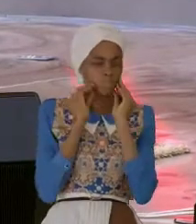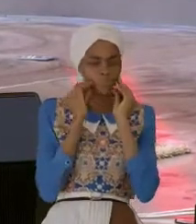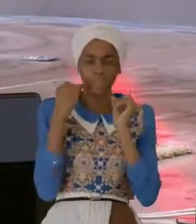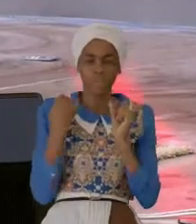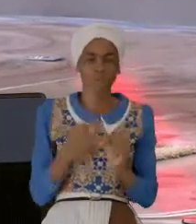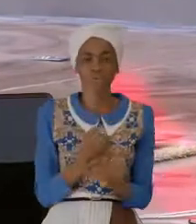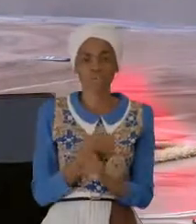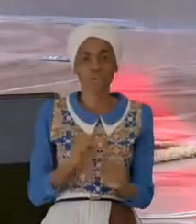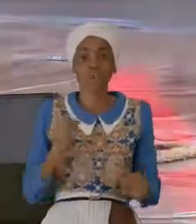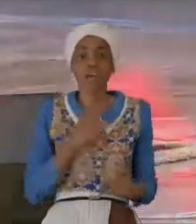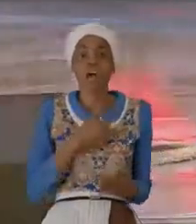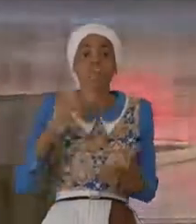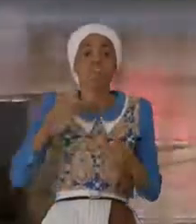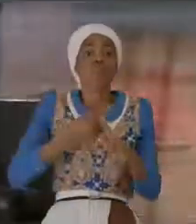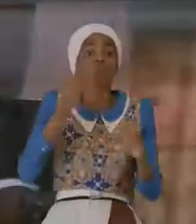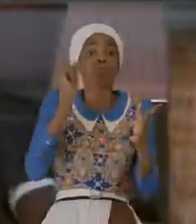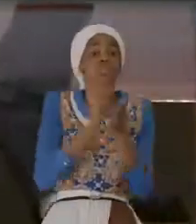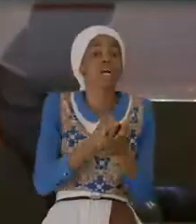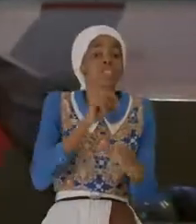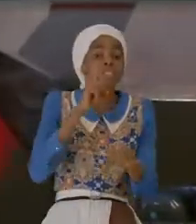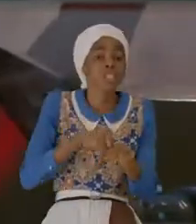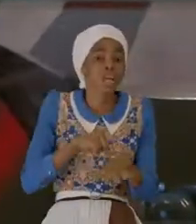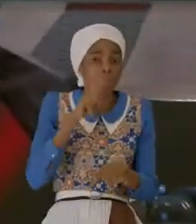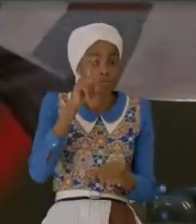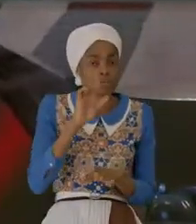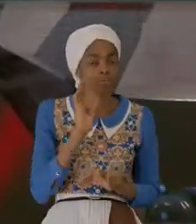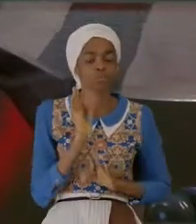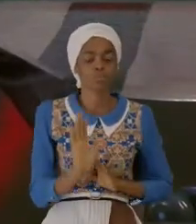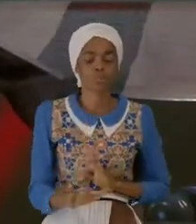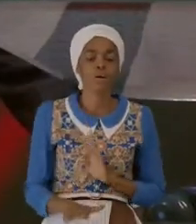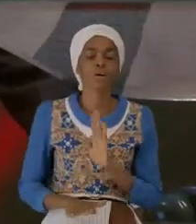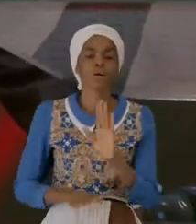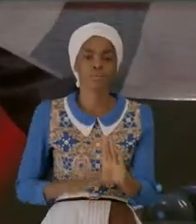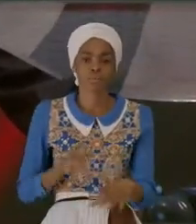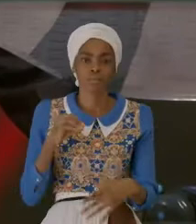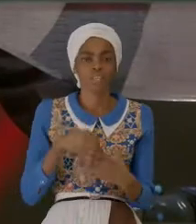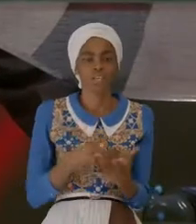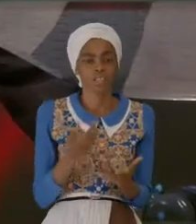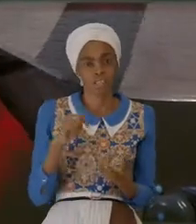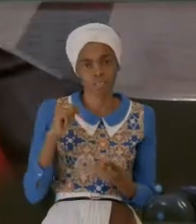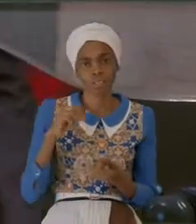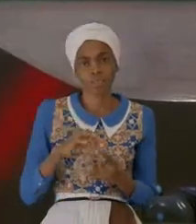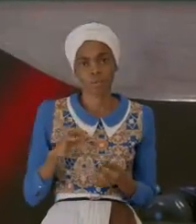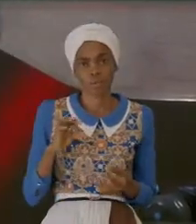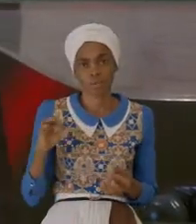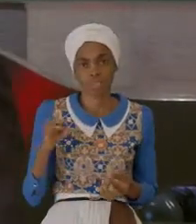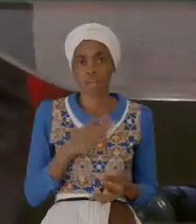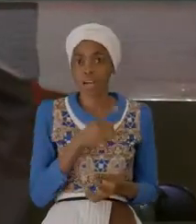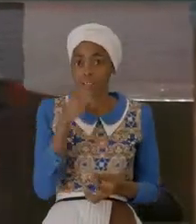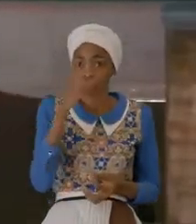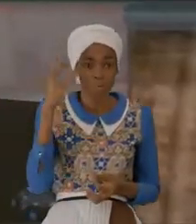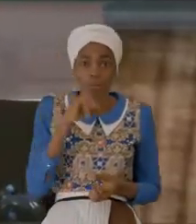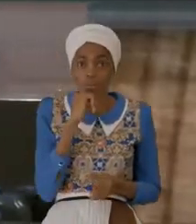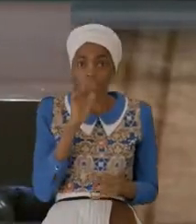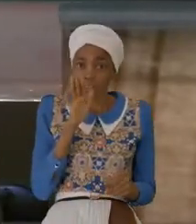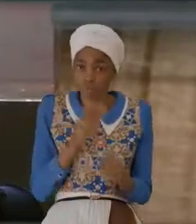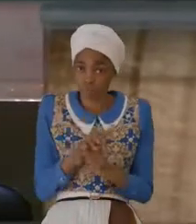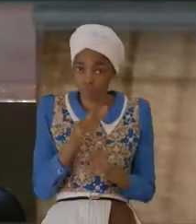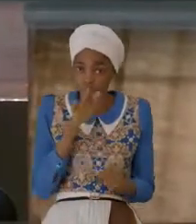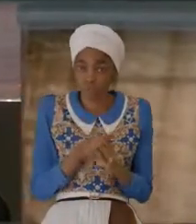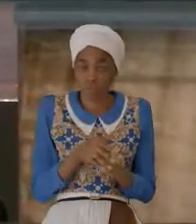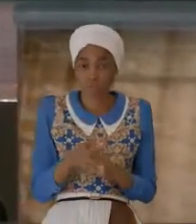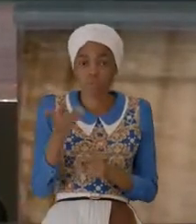you then from that time your walk in the spirit and you will not fulfill